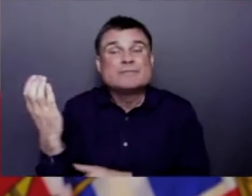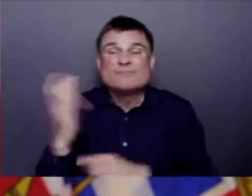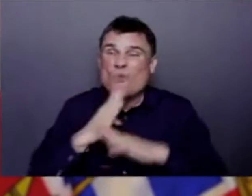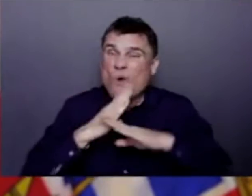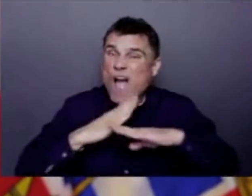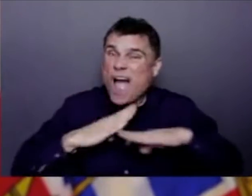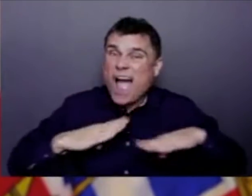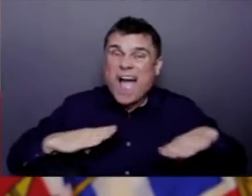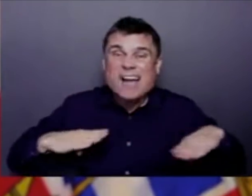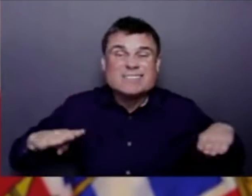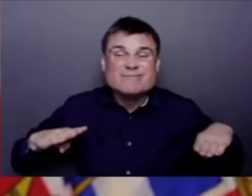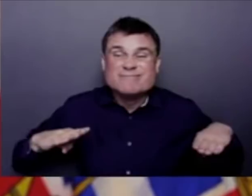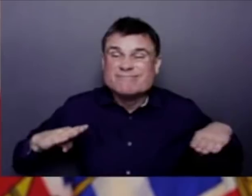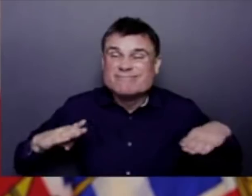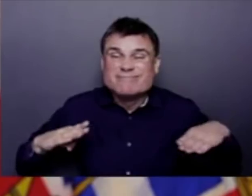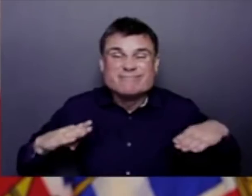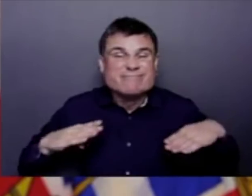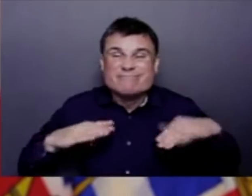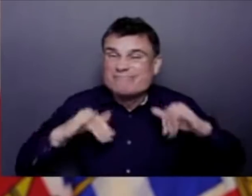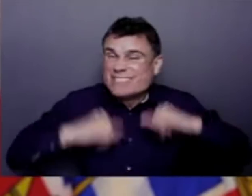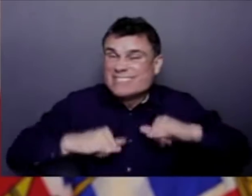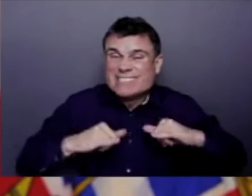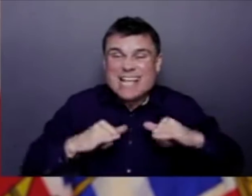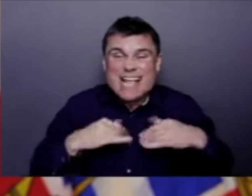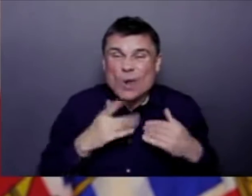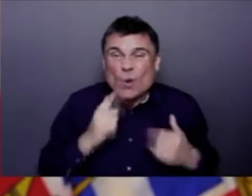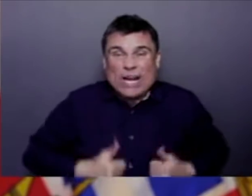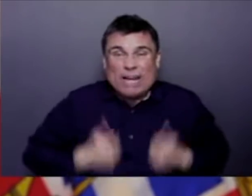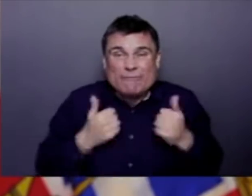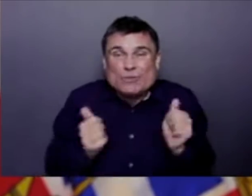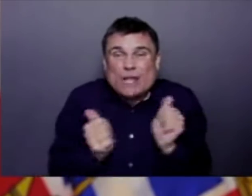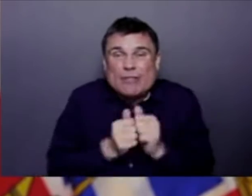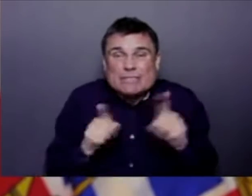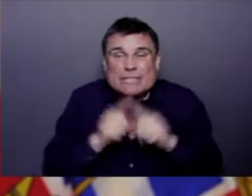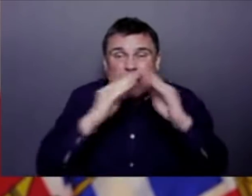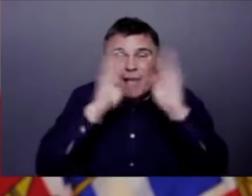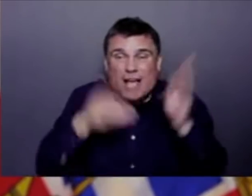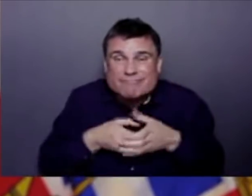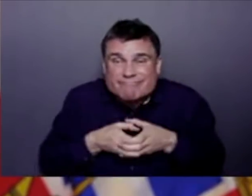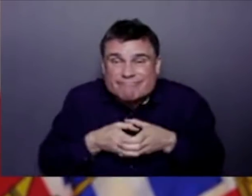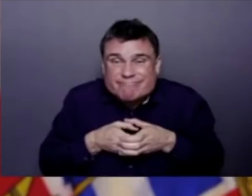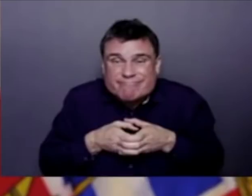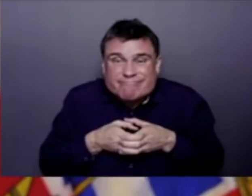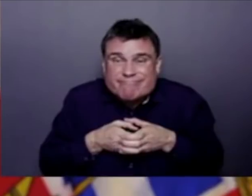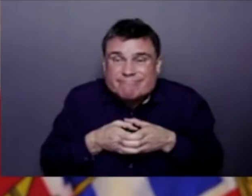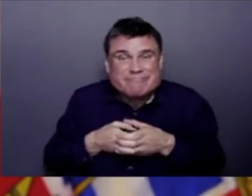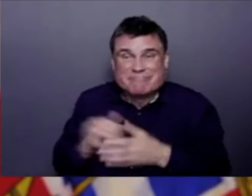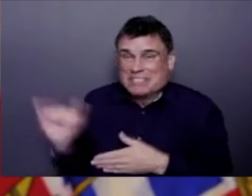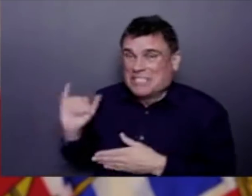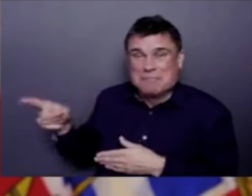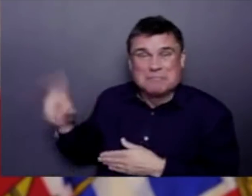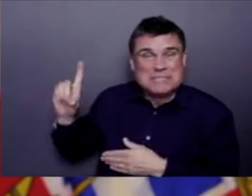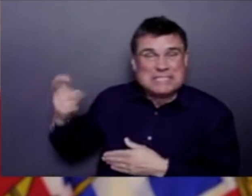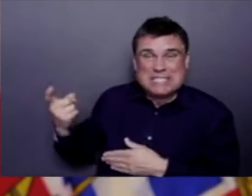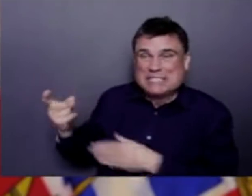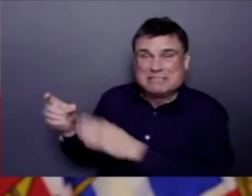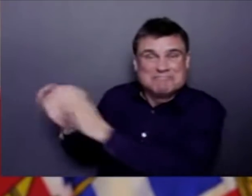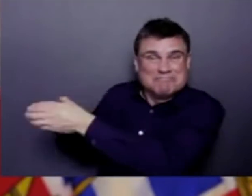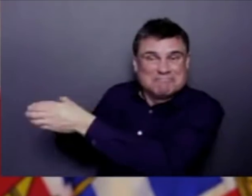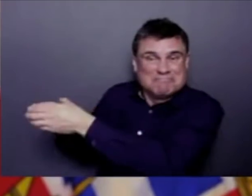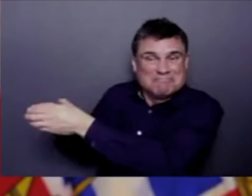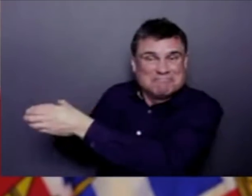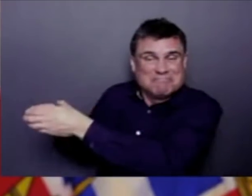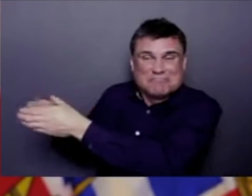close friends. Now, I have another ask of you, to give the people in our health care